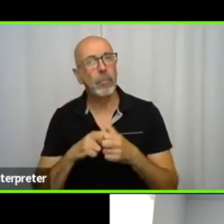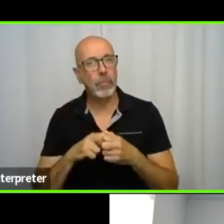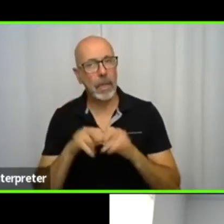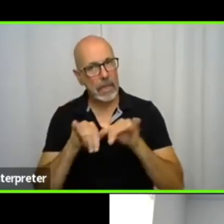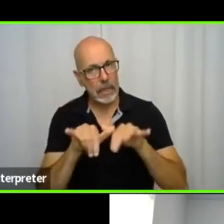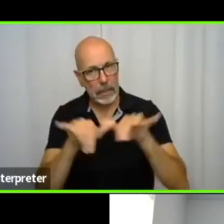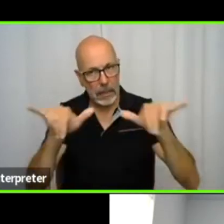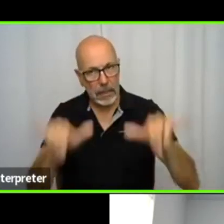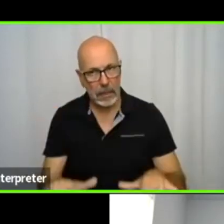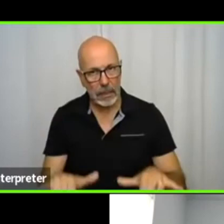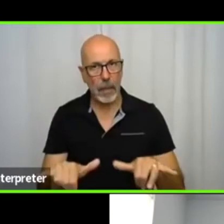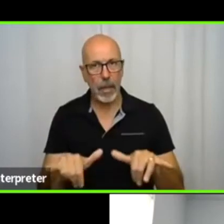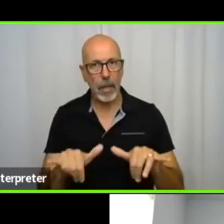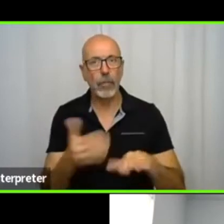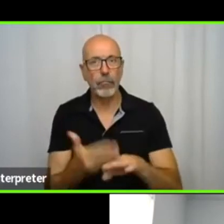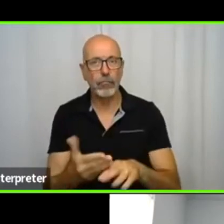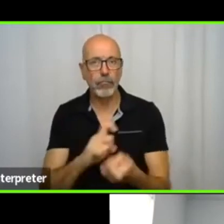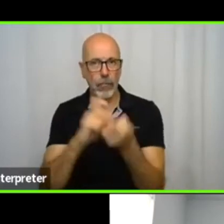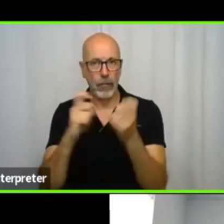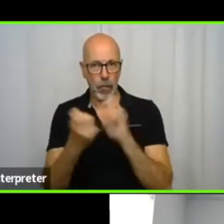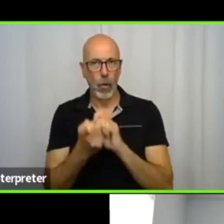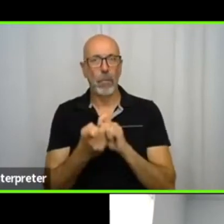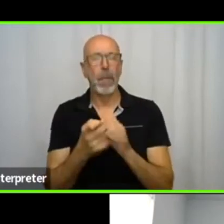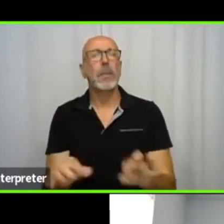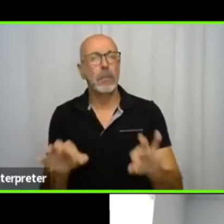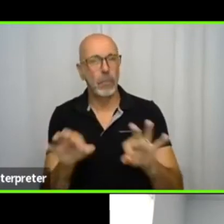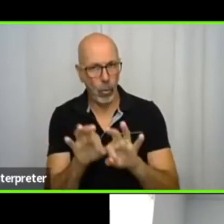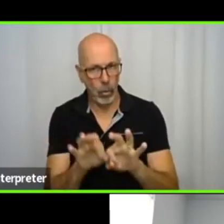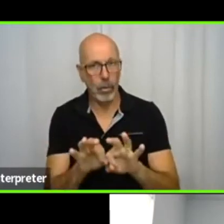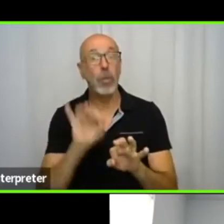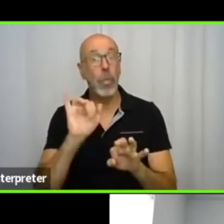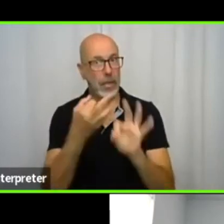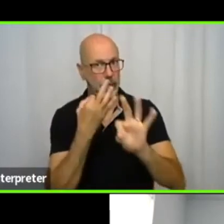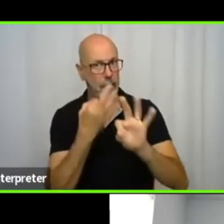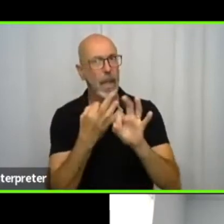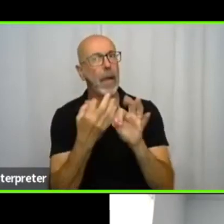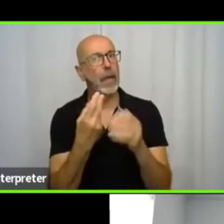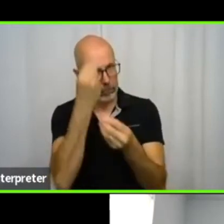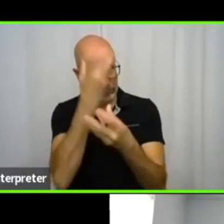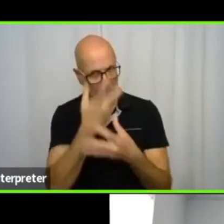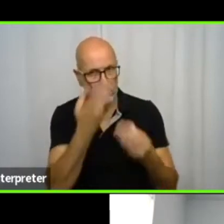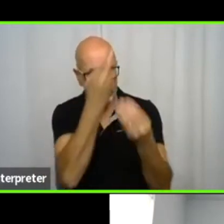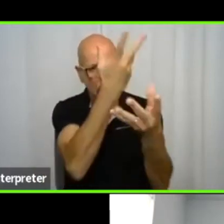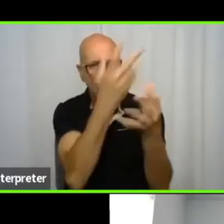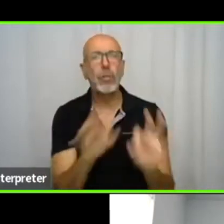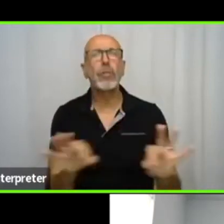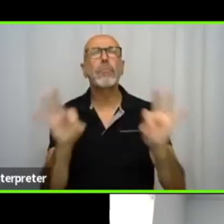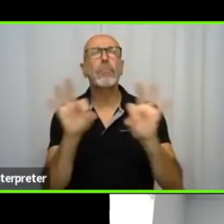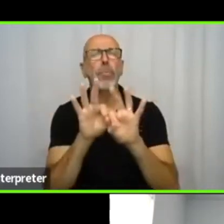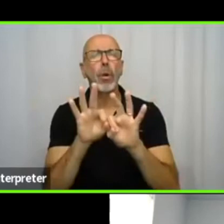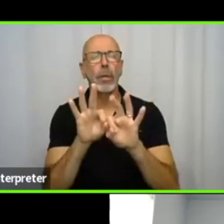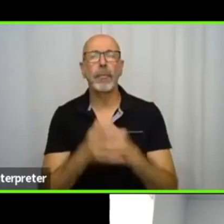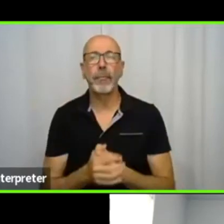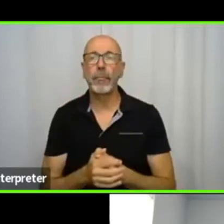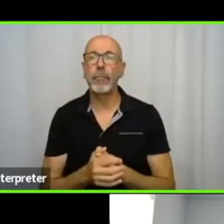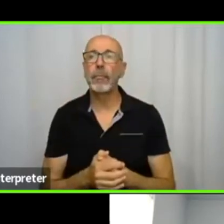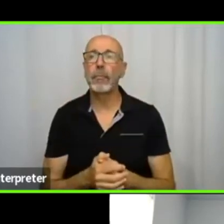is needed. I think that's important, valuable feedback to be offered. So appreciate those questions, Eric.